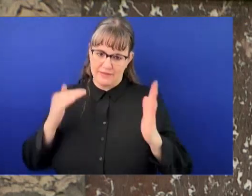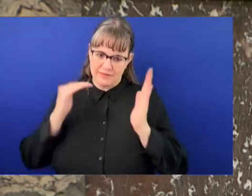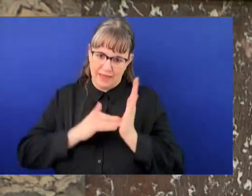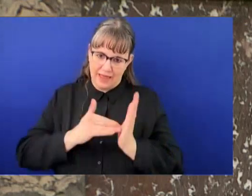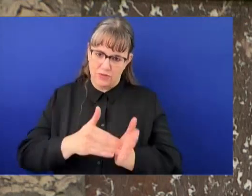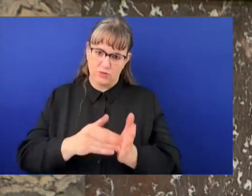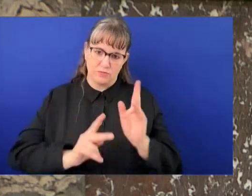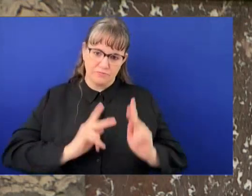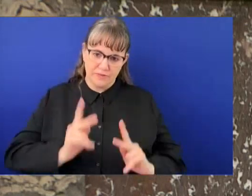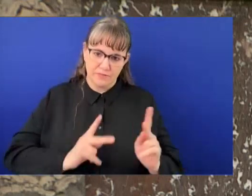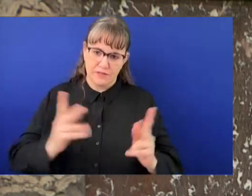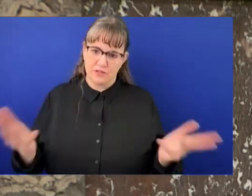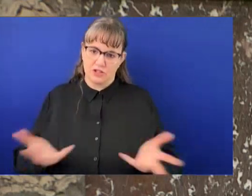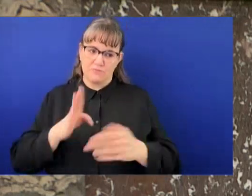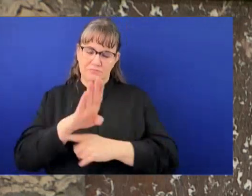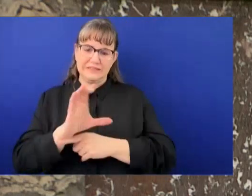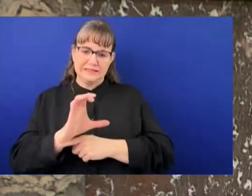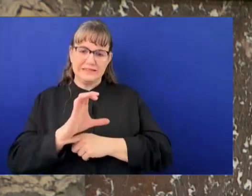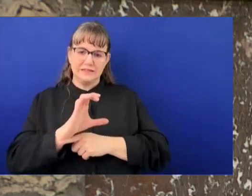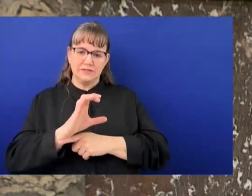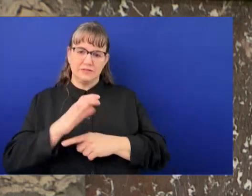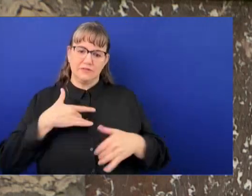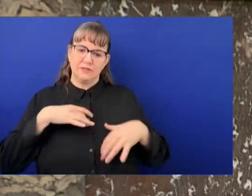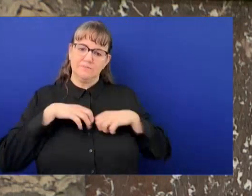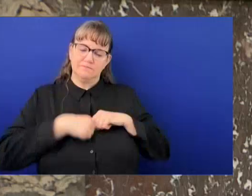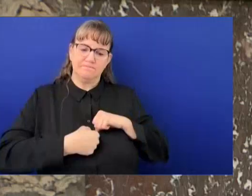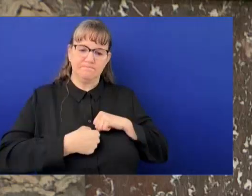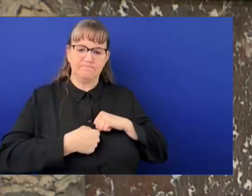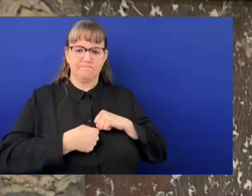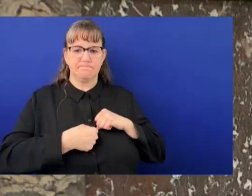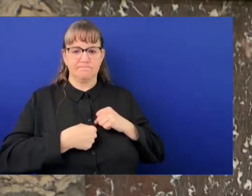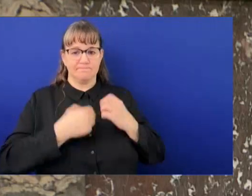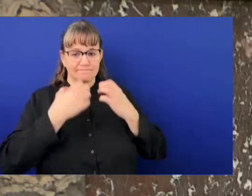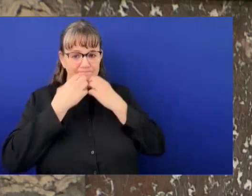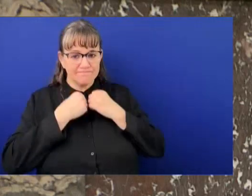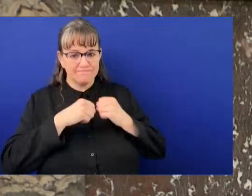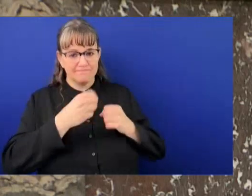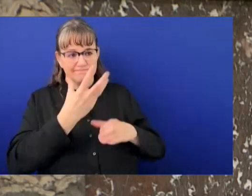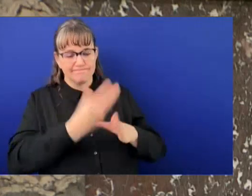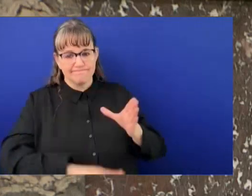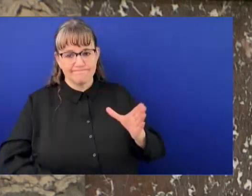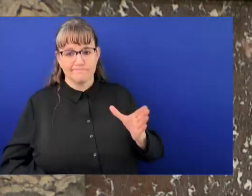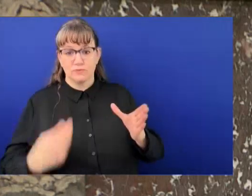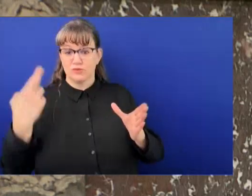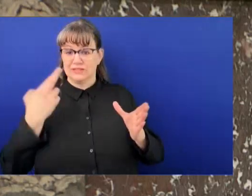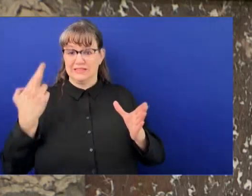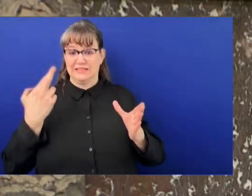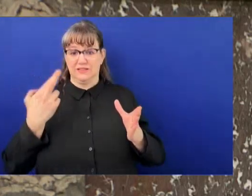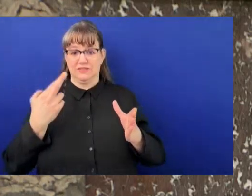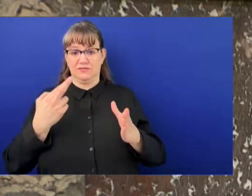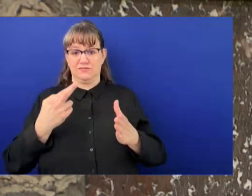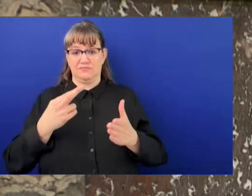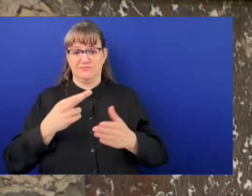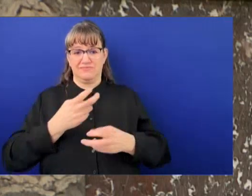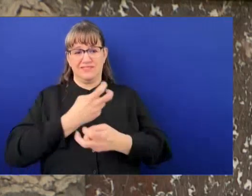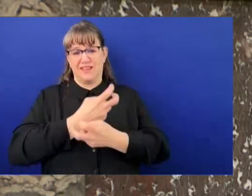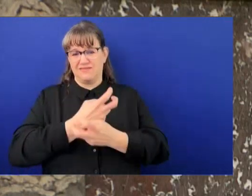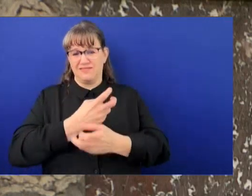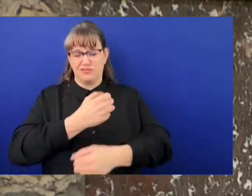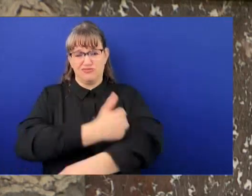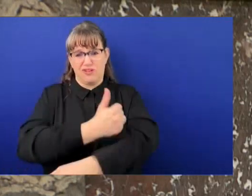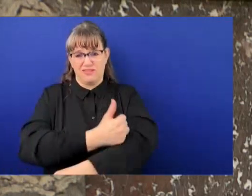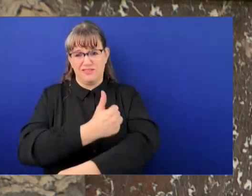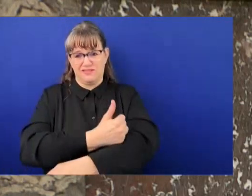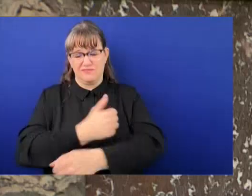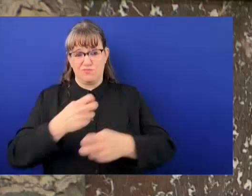drug crisis. And our commitment to them, to all British Columbians, is to do our best to keep people alive. They have the opportunity to get into treatment,